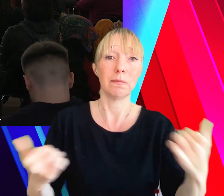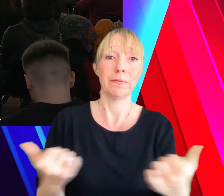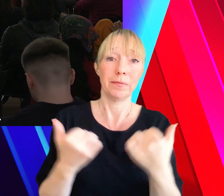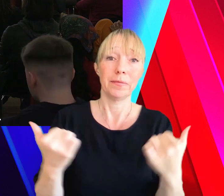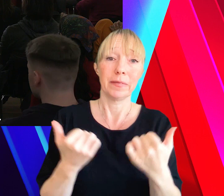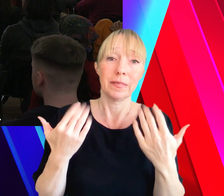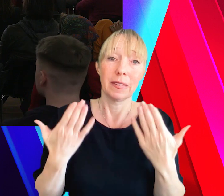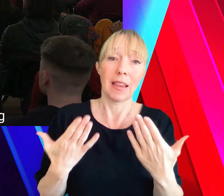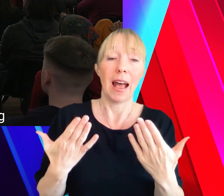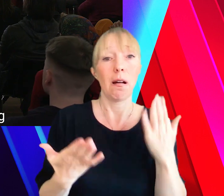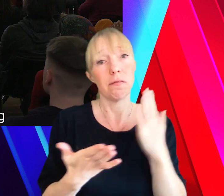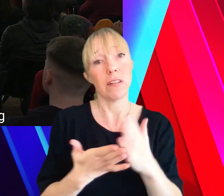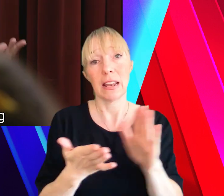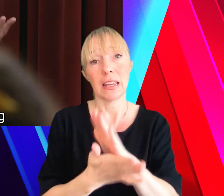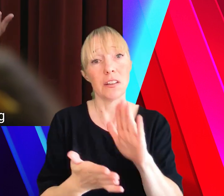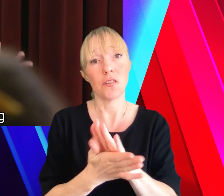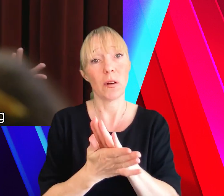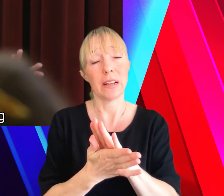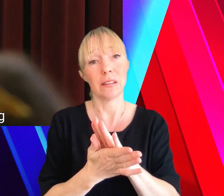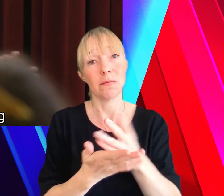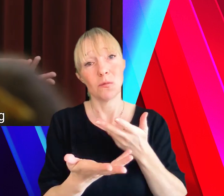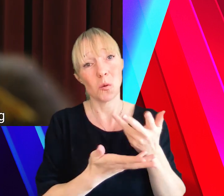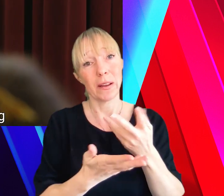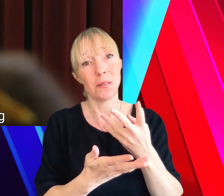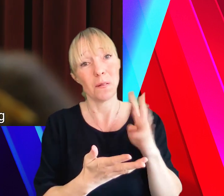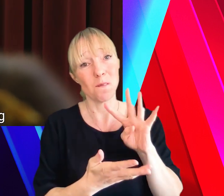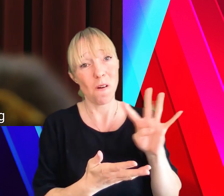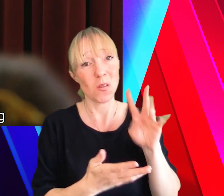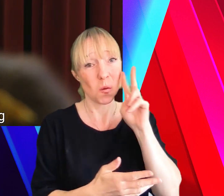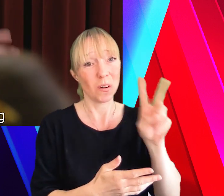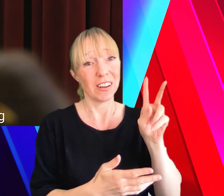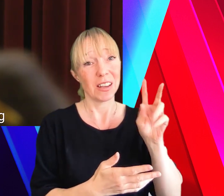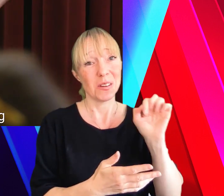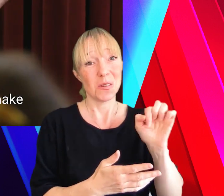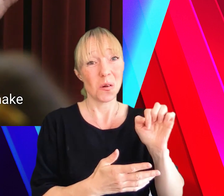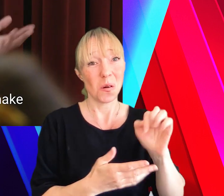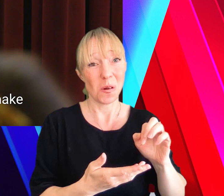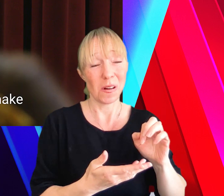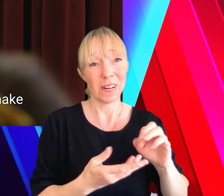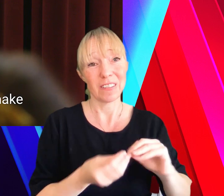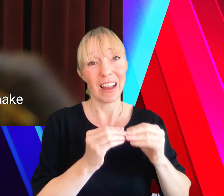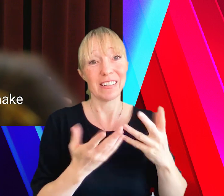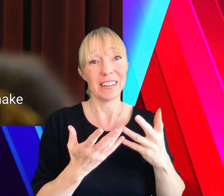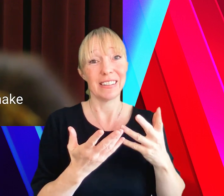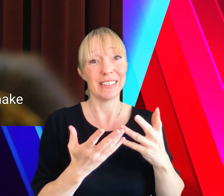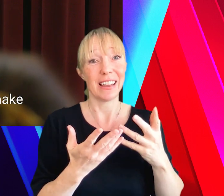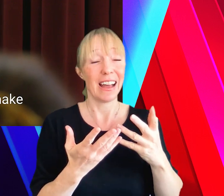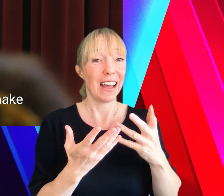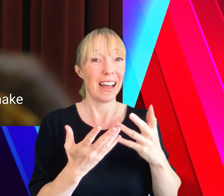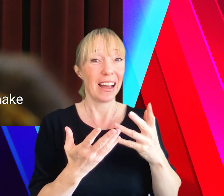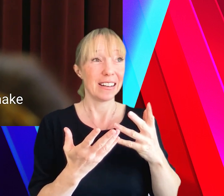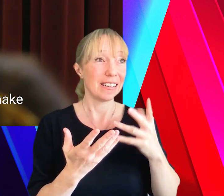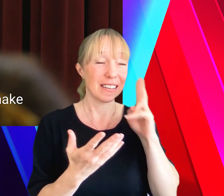wrapping up. But I think I've really enjoyed talking to all four of you and watching the commissions and seeing everyone make